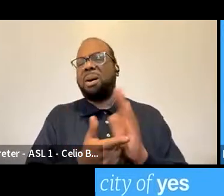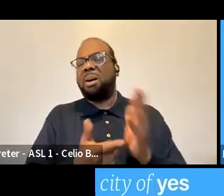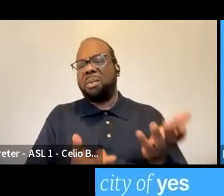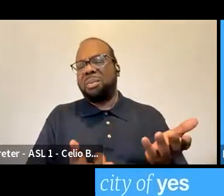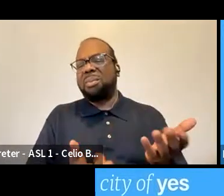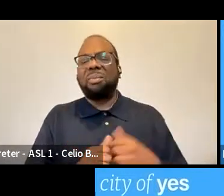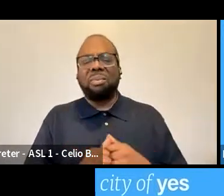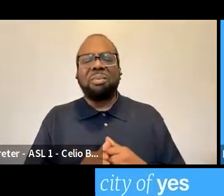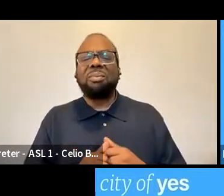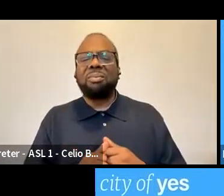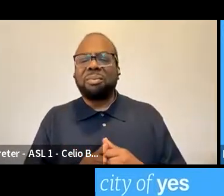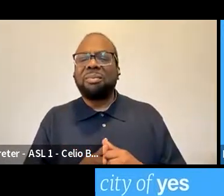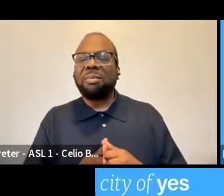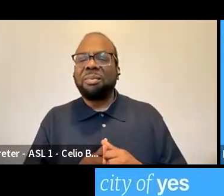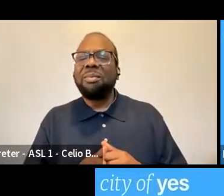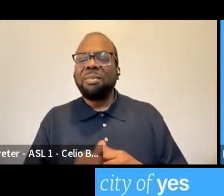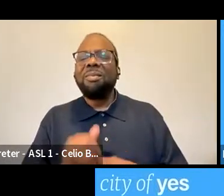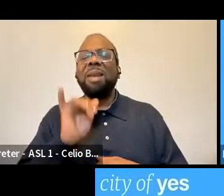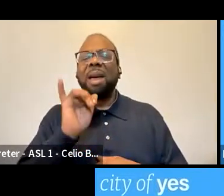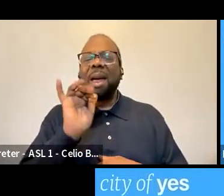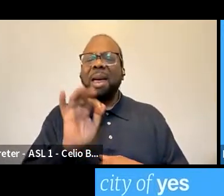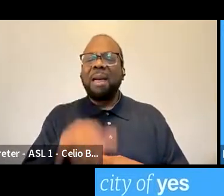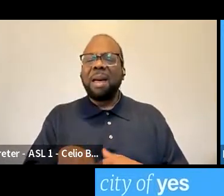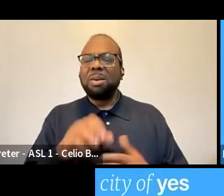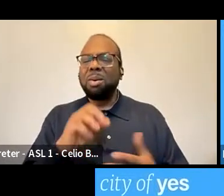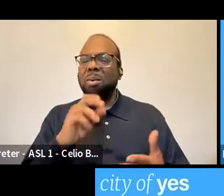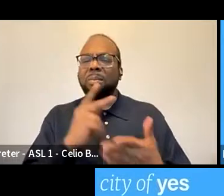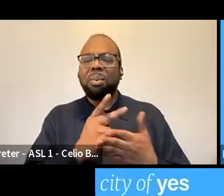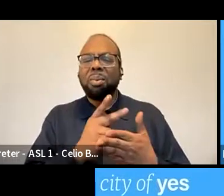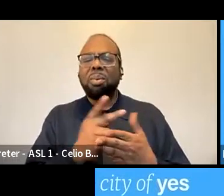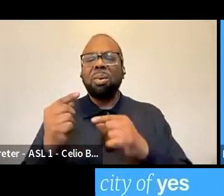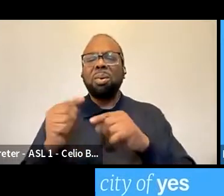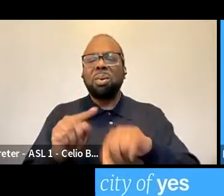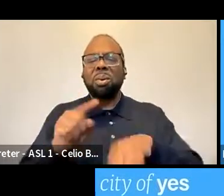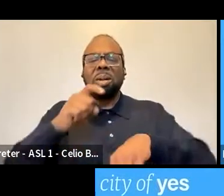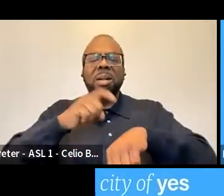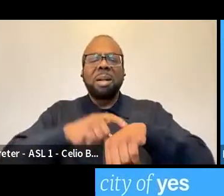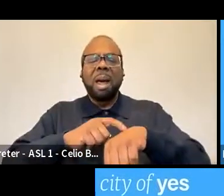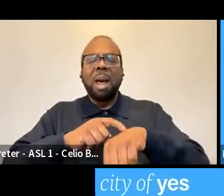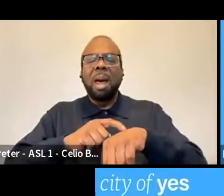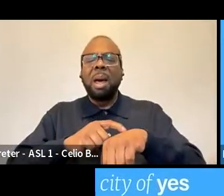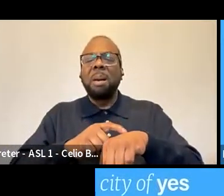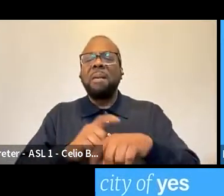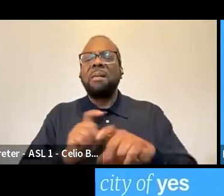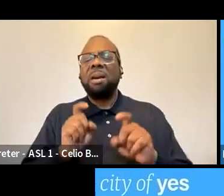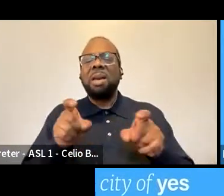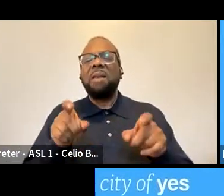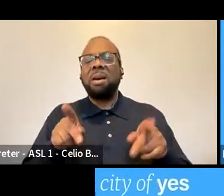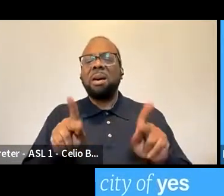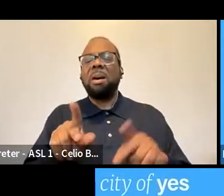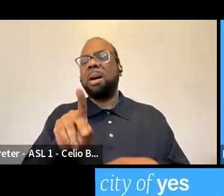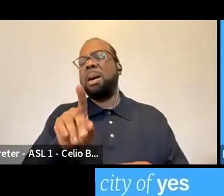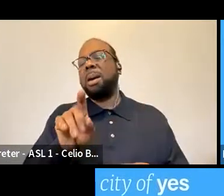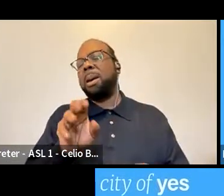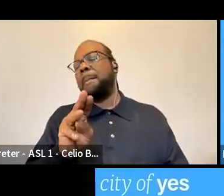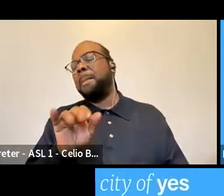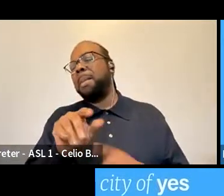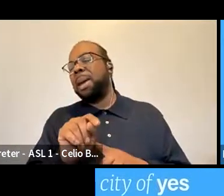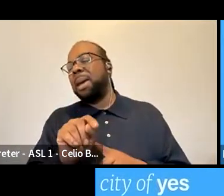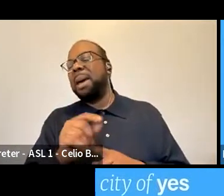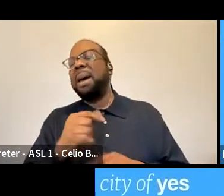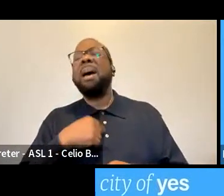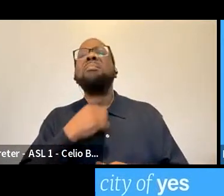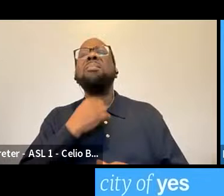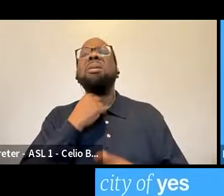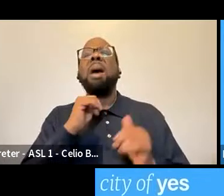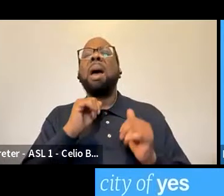Yeah. Right. Yeah, that gets confirmed at the time of permitting. I was wondering how you'll be able to